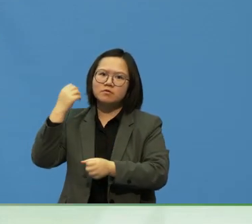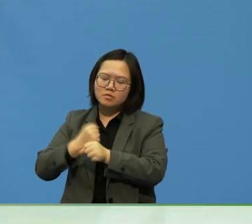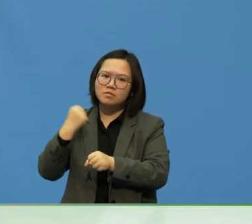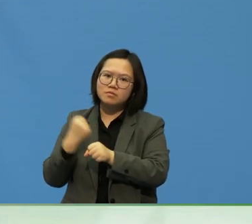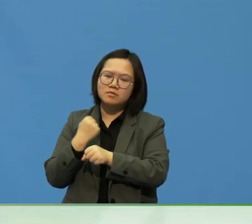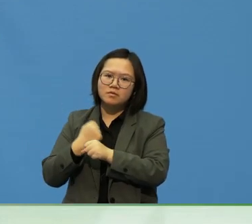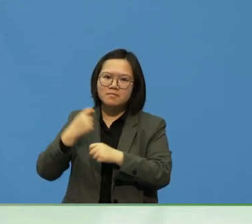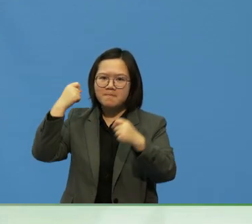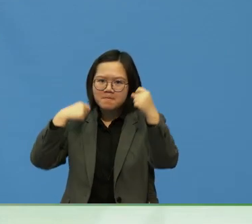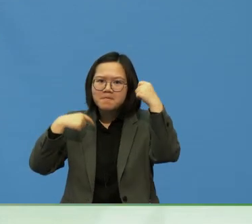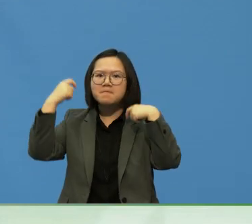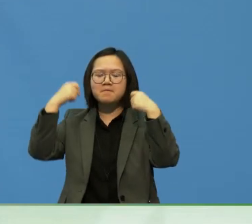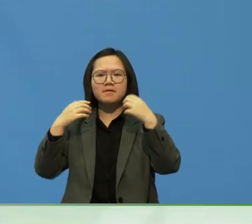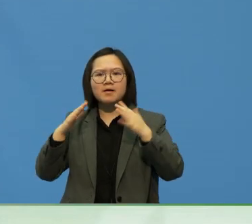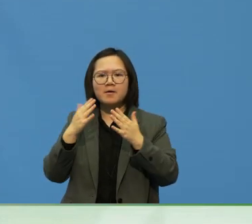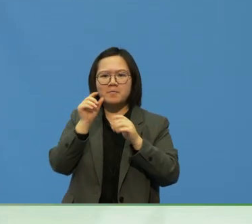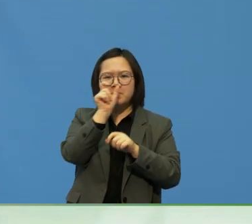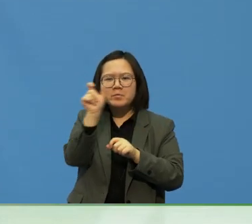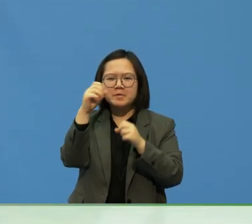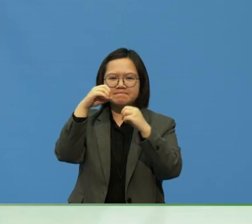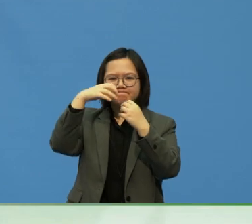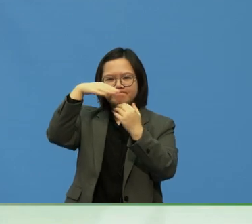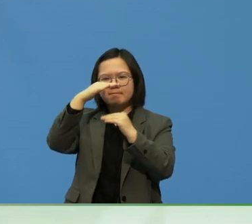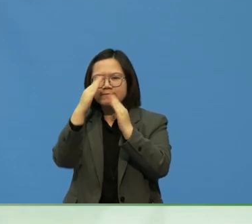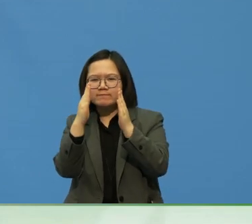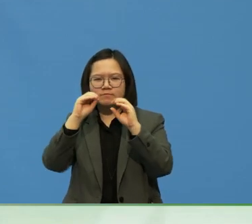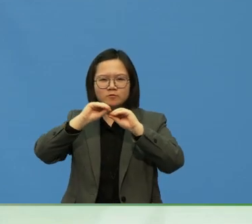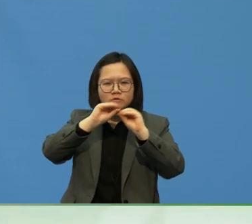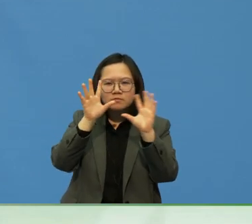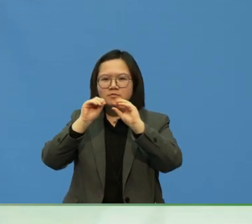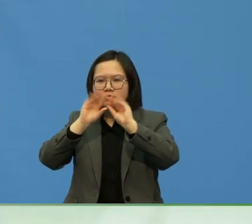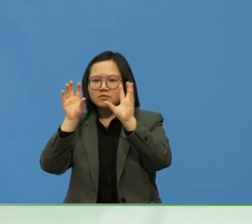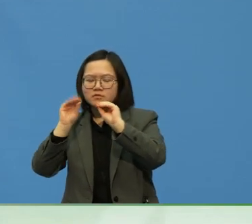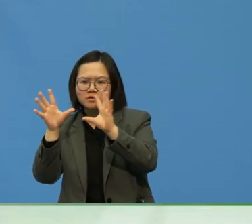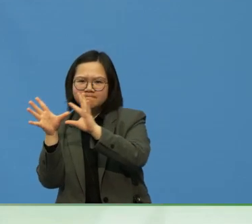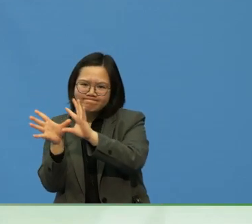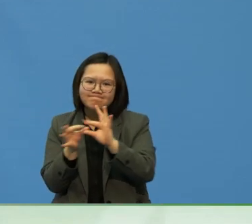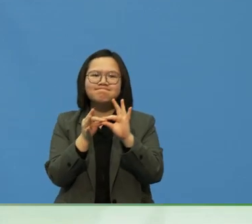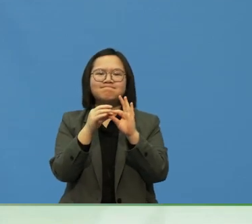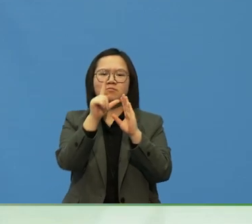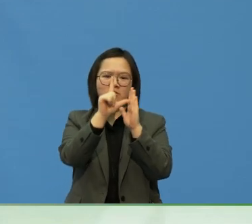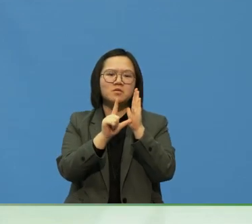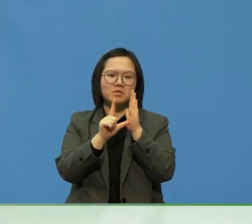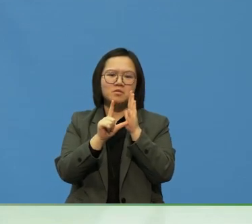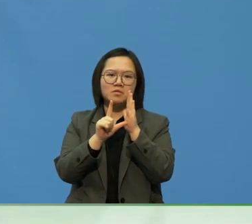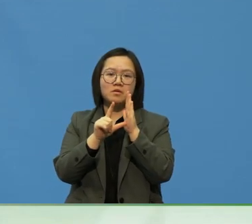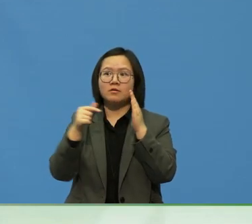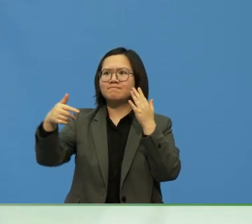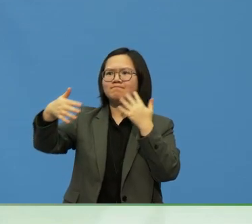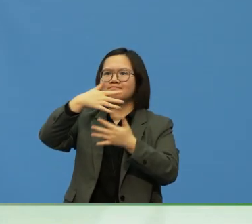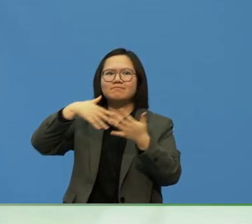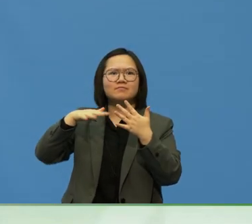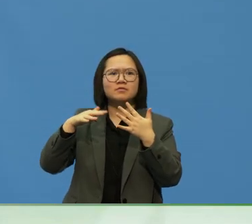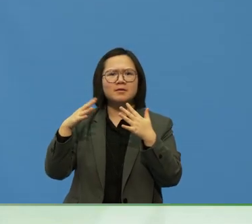this definition, but it's there now in law. And civil society was very involved in coming up